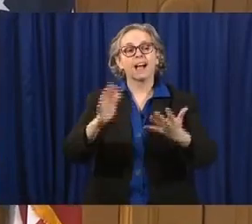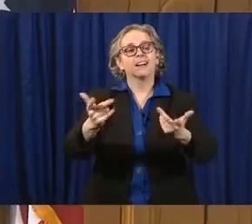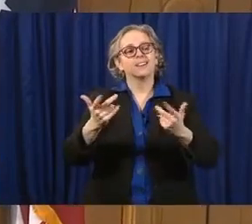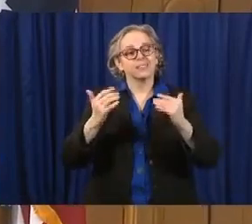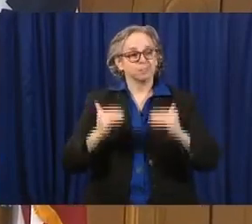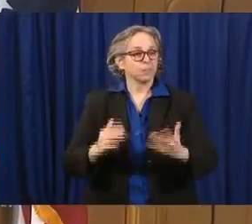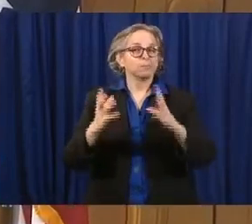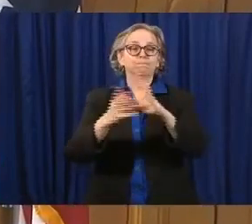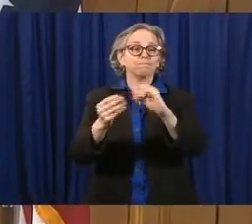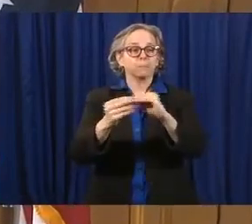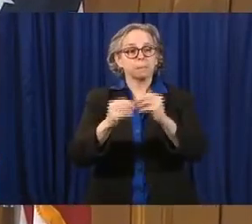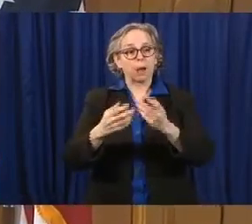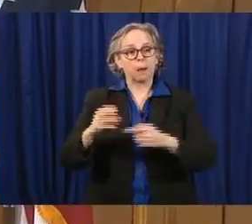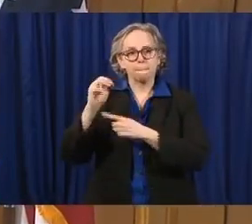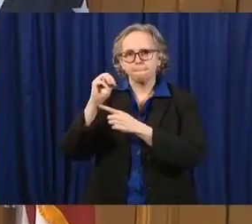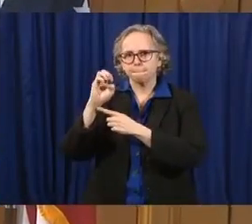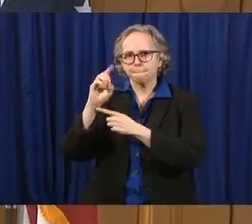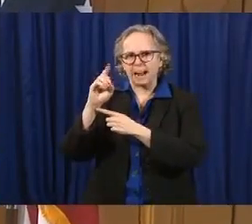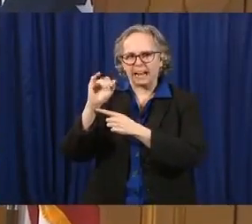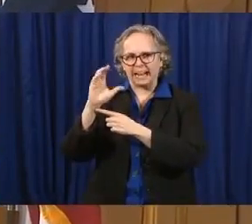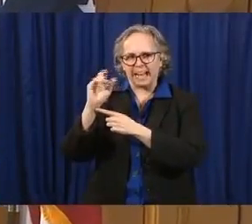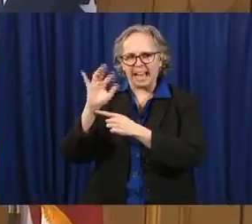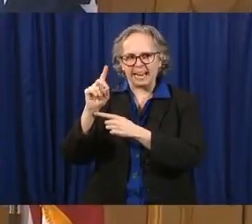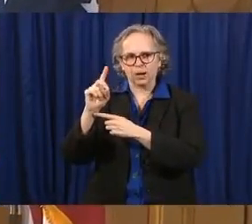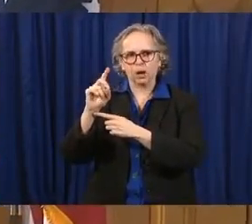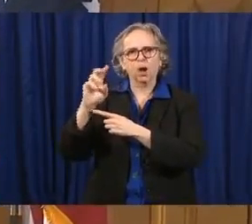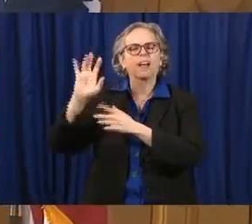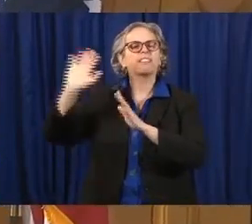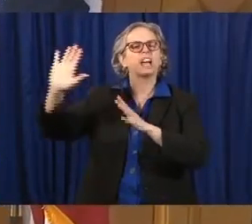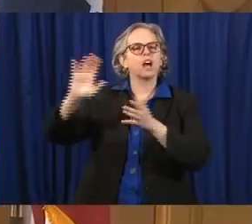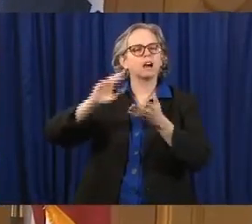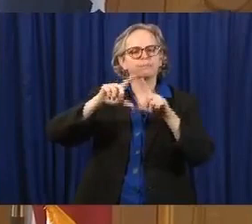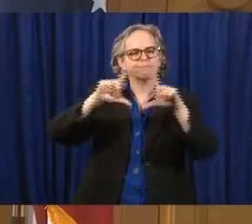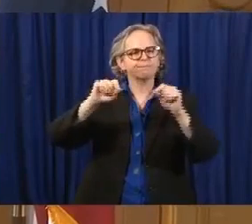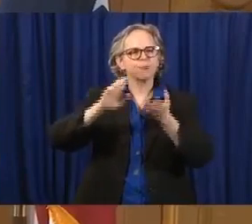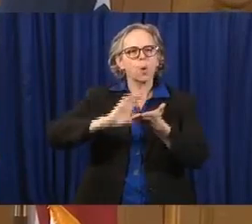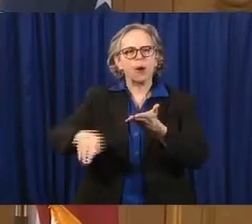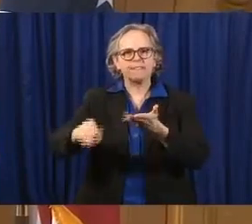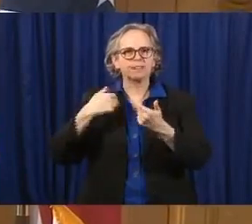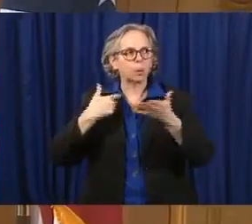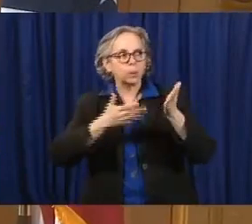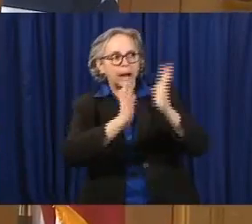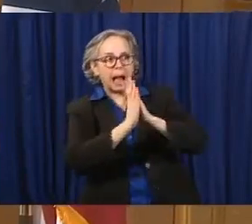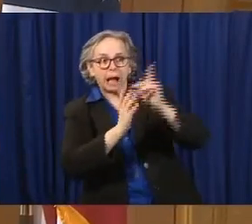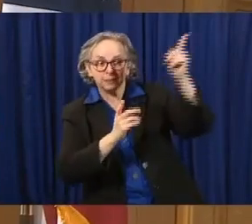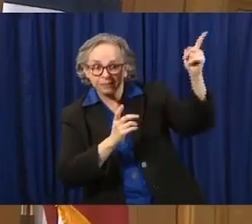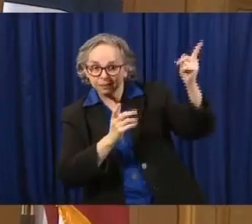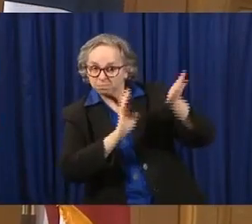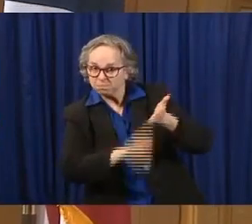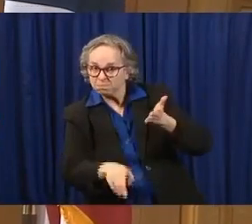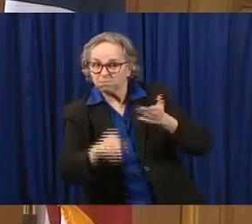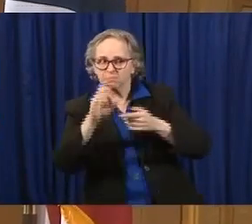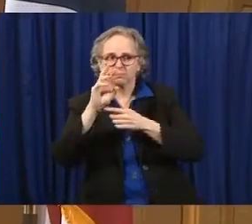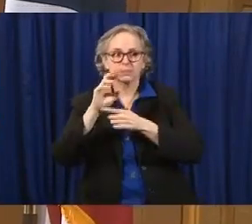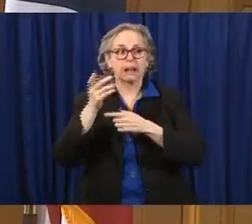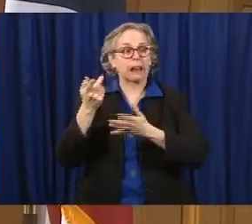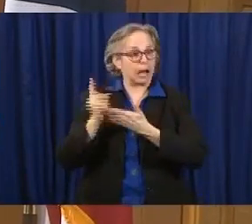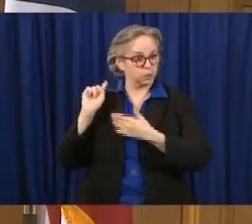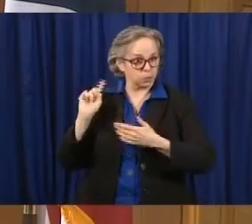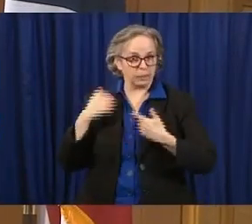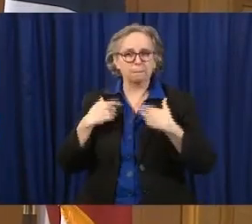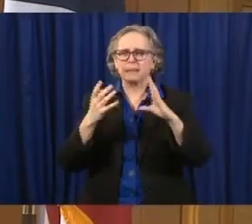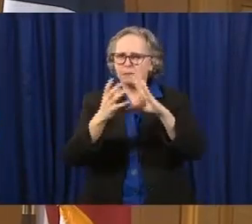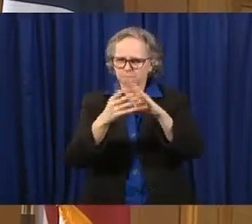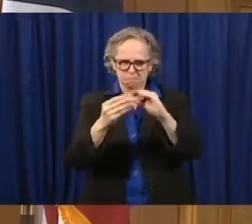Last week I told you about some of the emergency measures that the Ohio Department of Medicaid has taken to help increase access